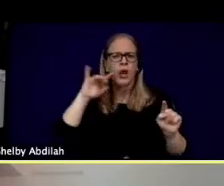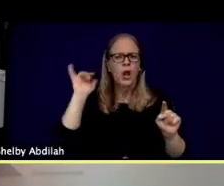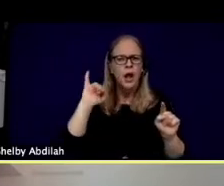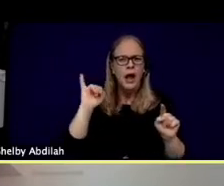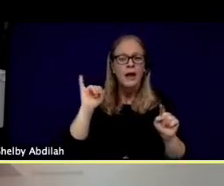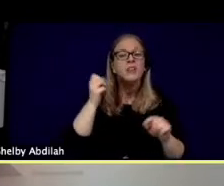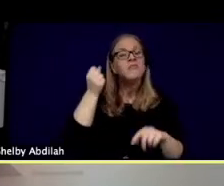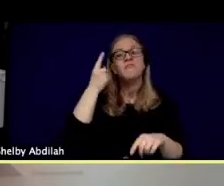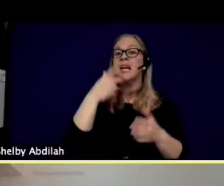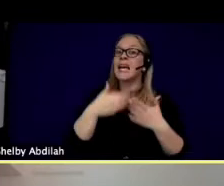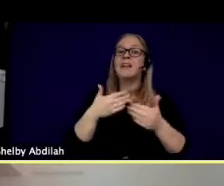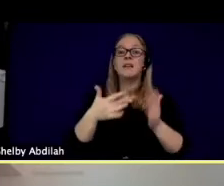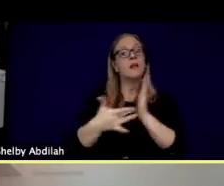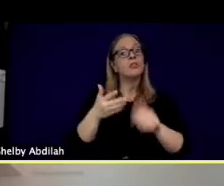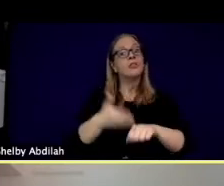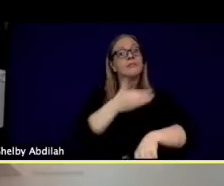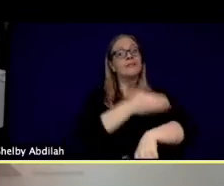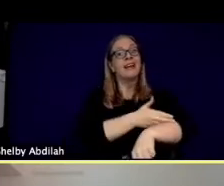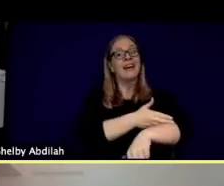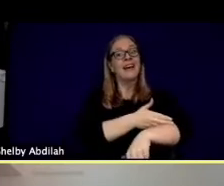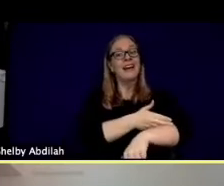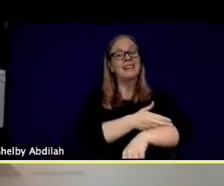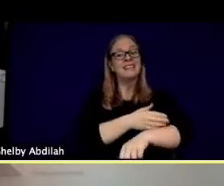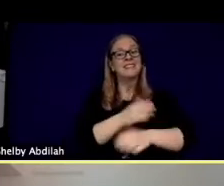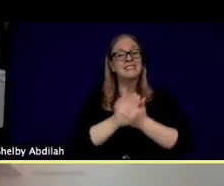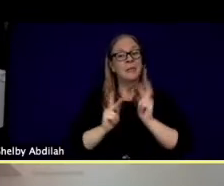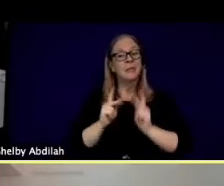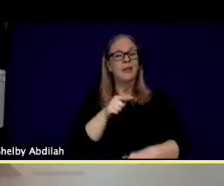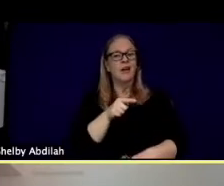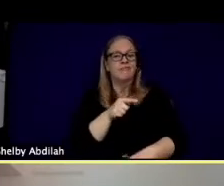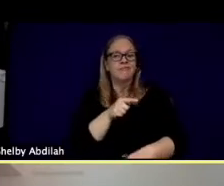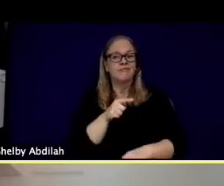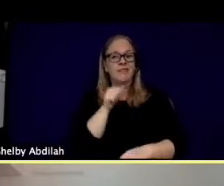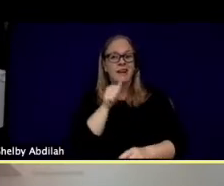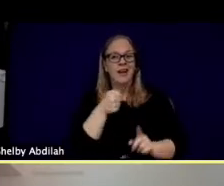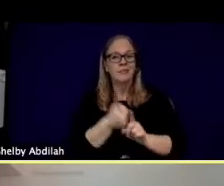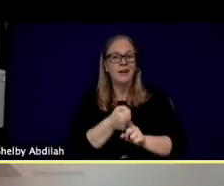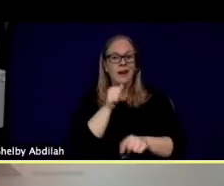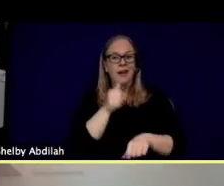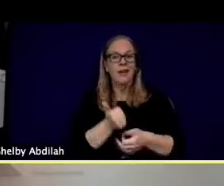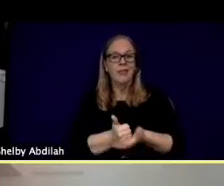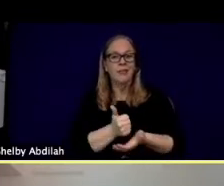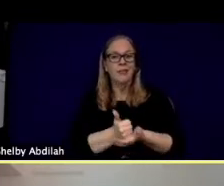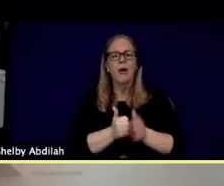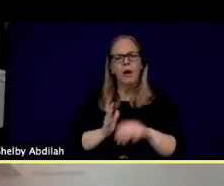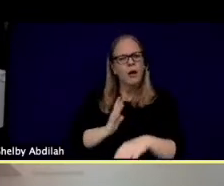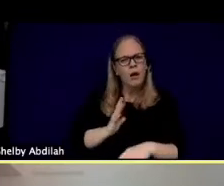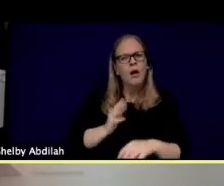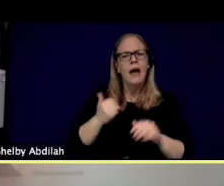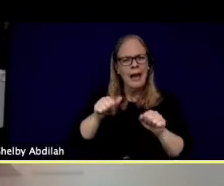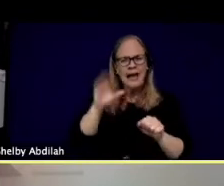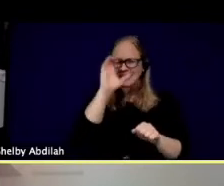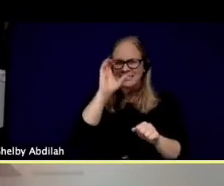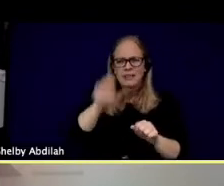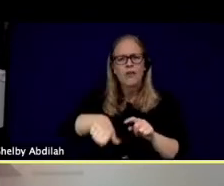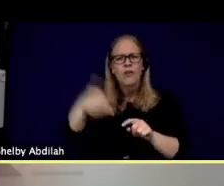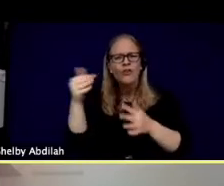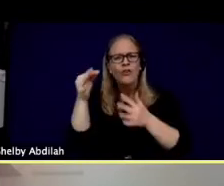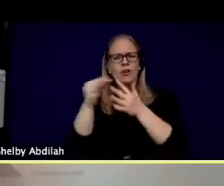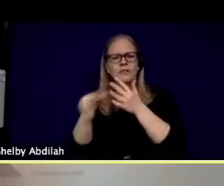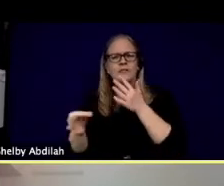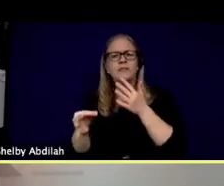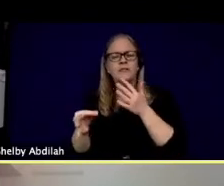doesn't have a benefit for someone, we might be able to find another alternative. So we'll be able to